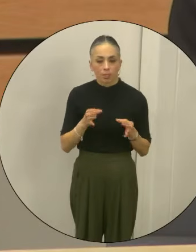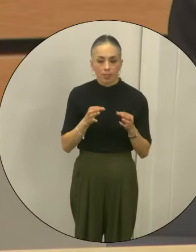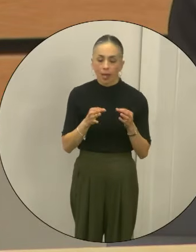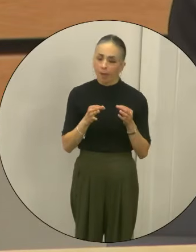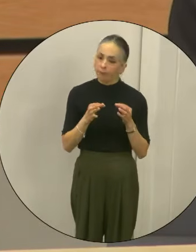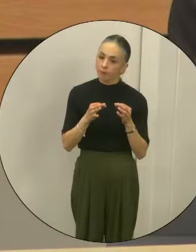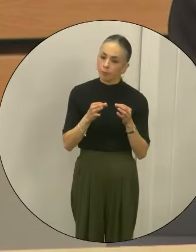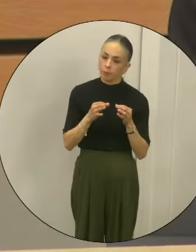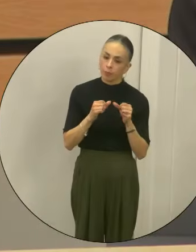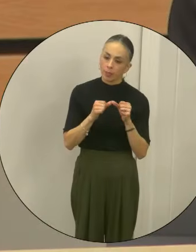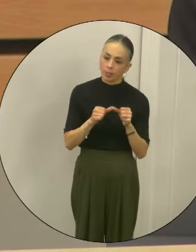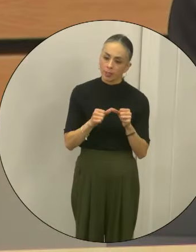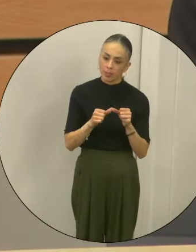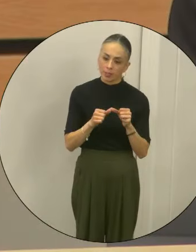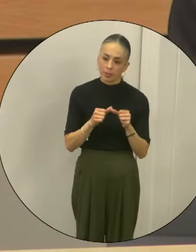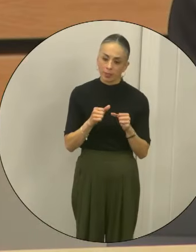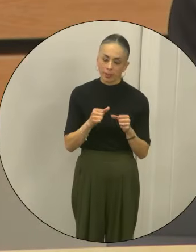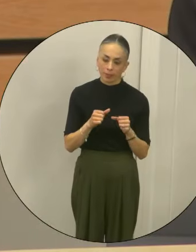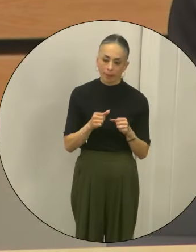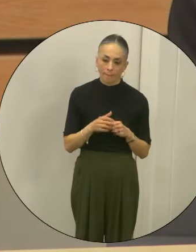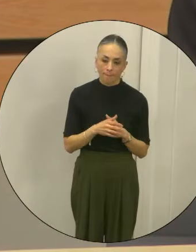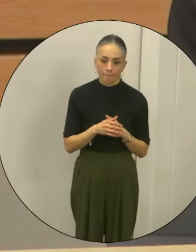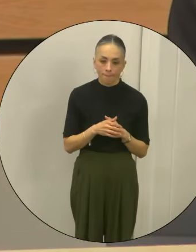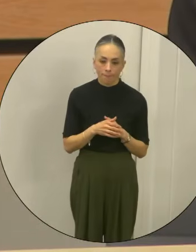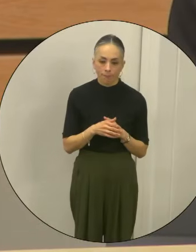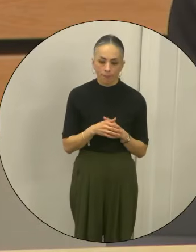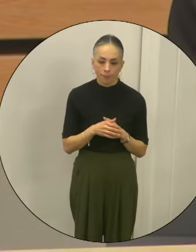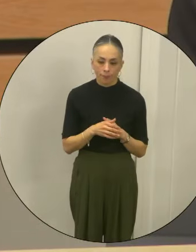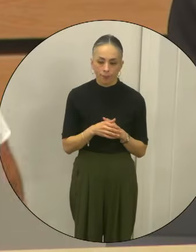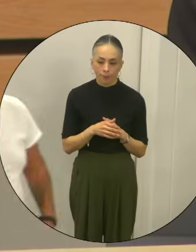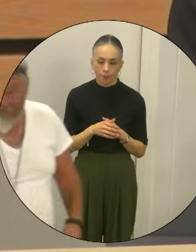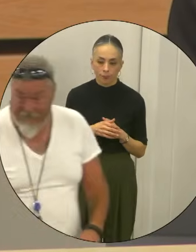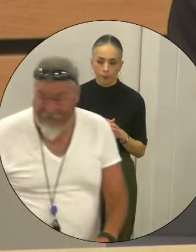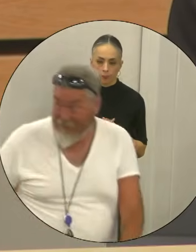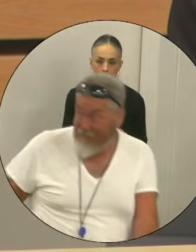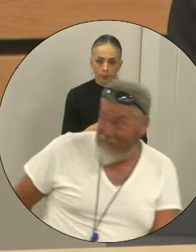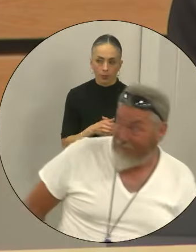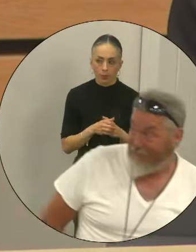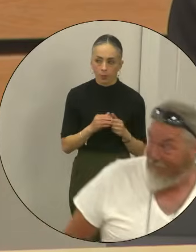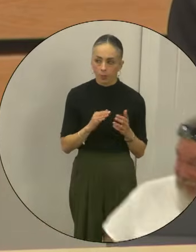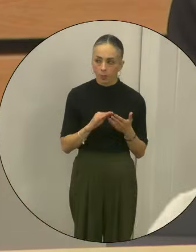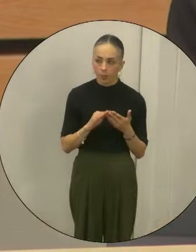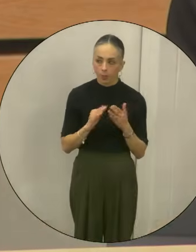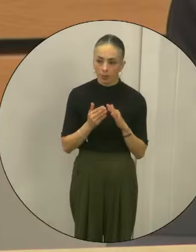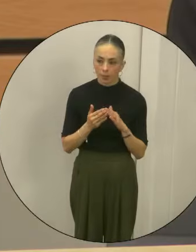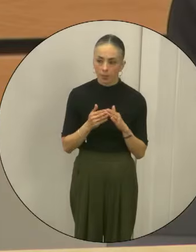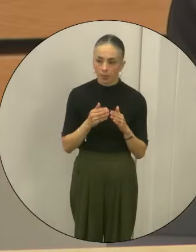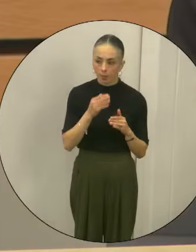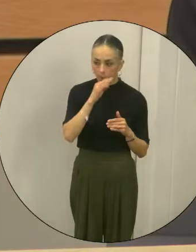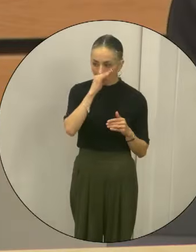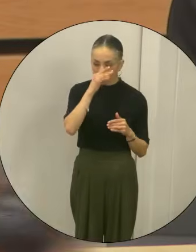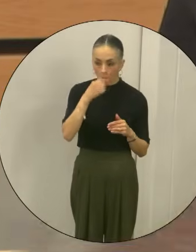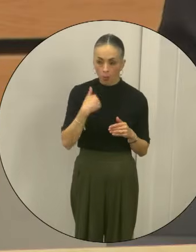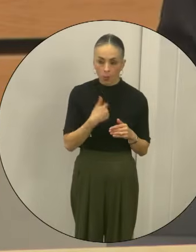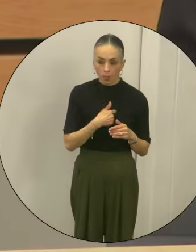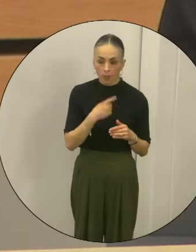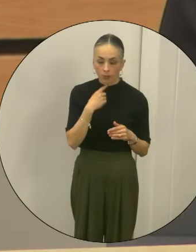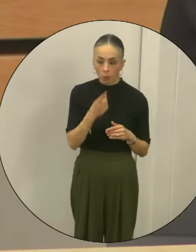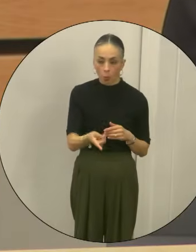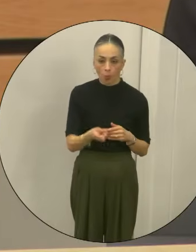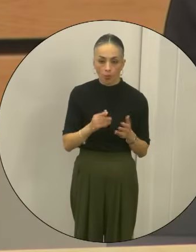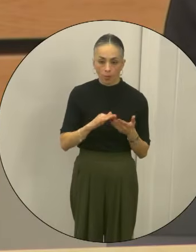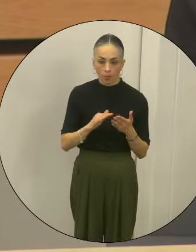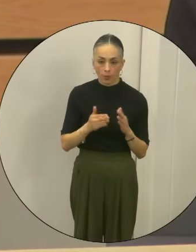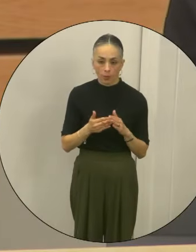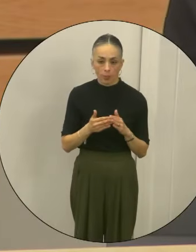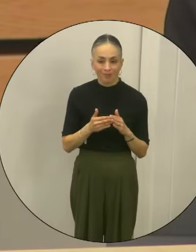in the sense not made, but have been in unison or with community. So we have told the community